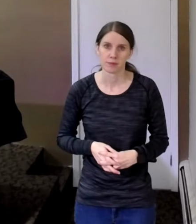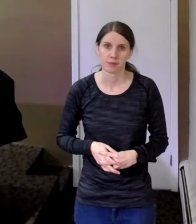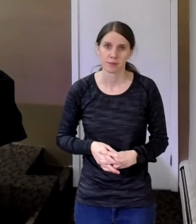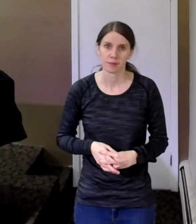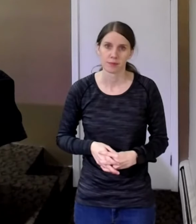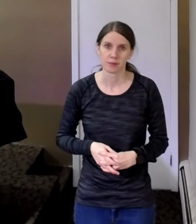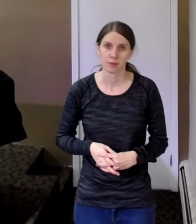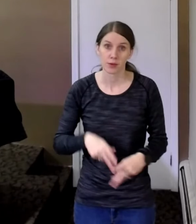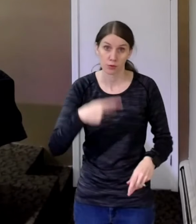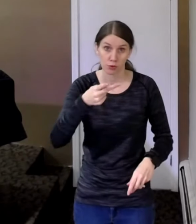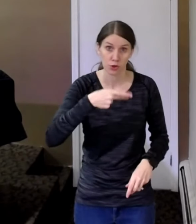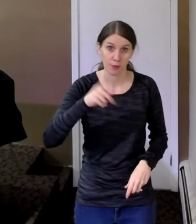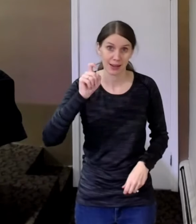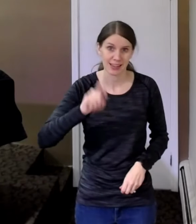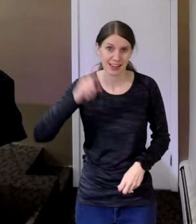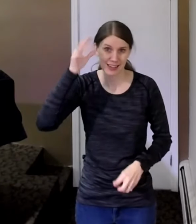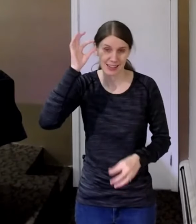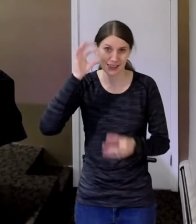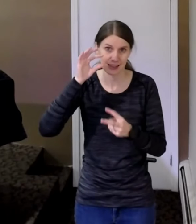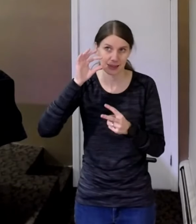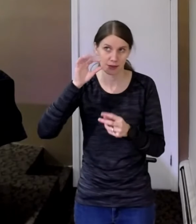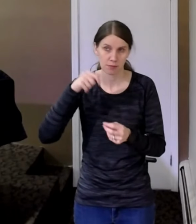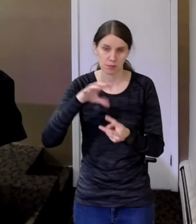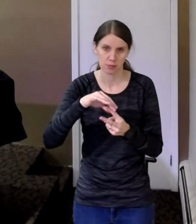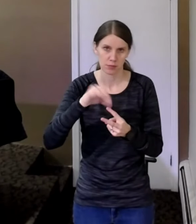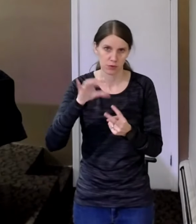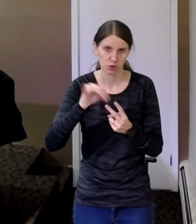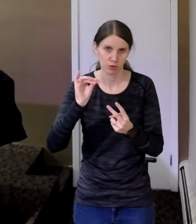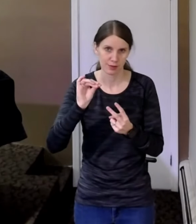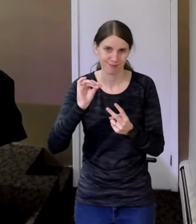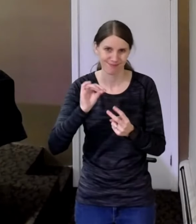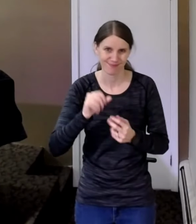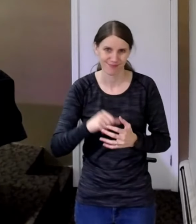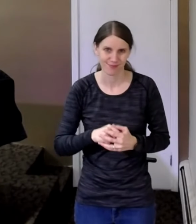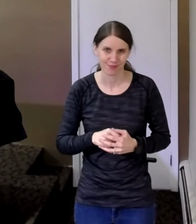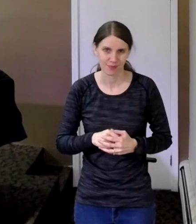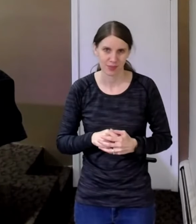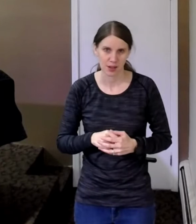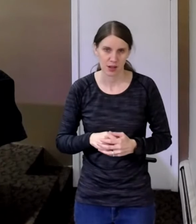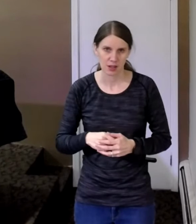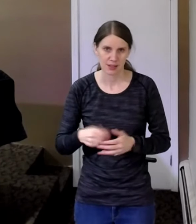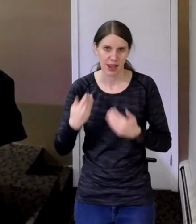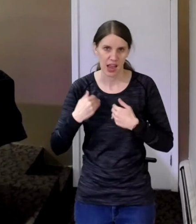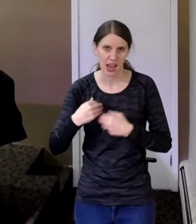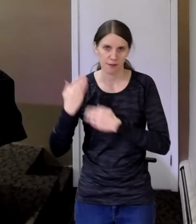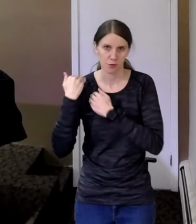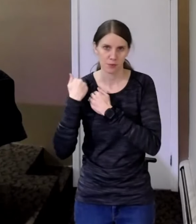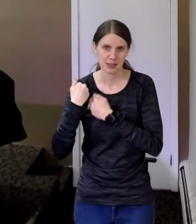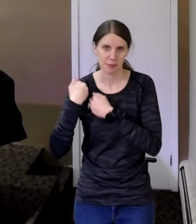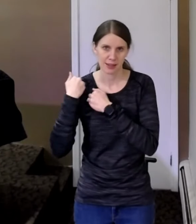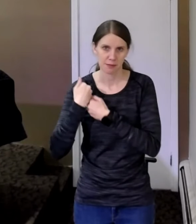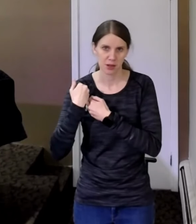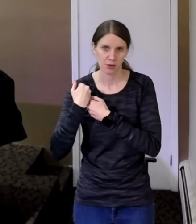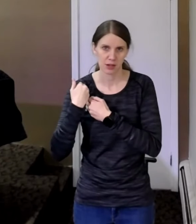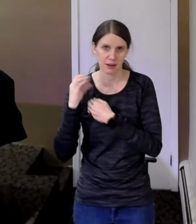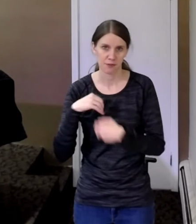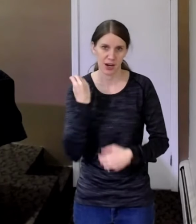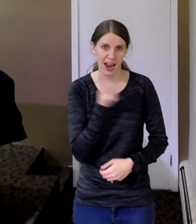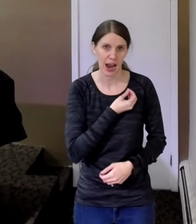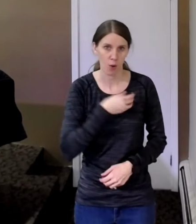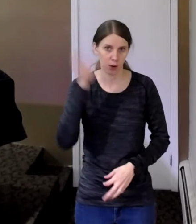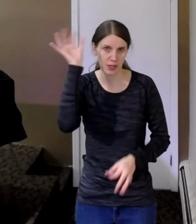We have to determine, we have to choose to take responsibility for our choices. We